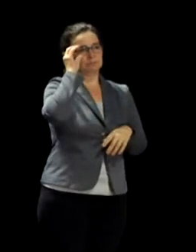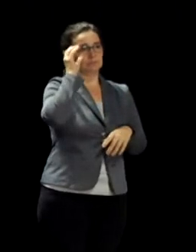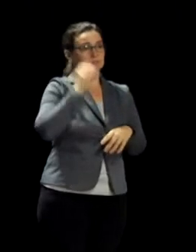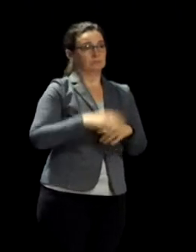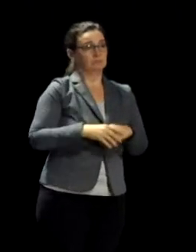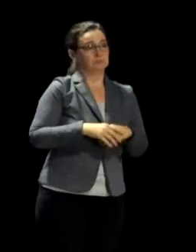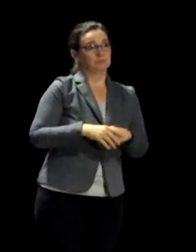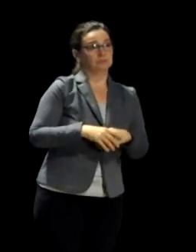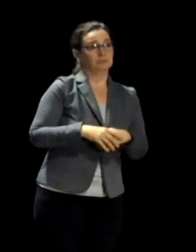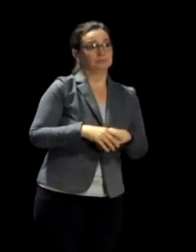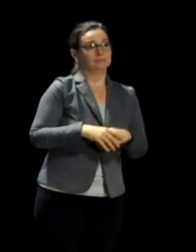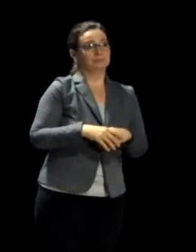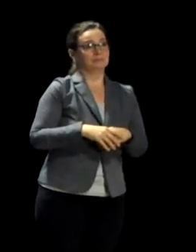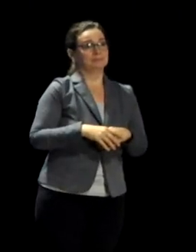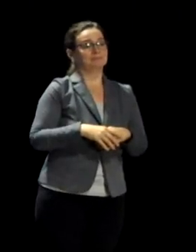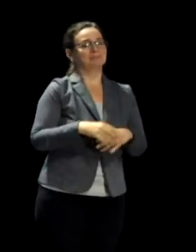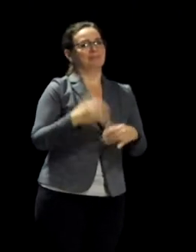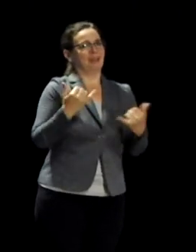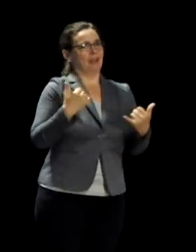don't know if anyone's ever had to,